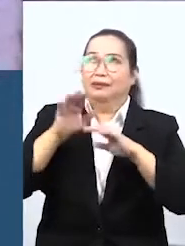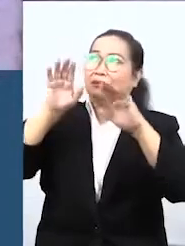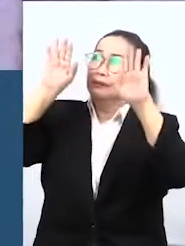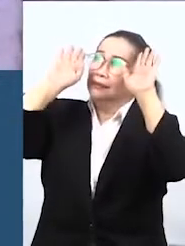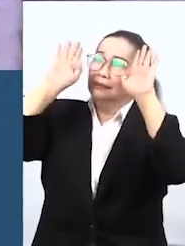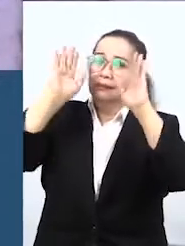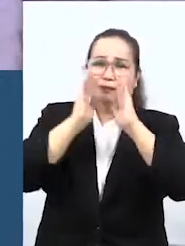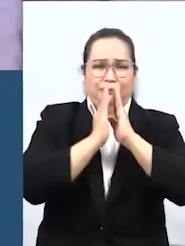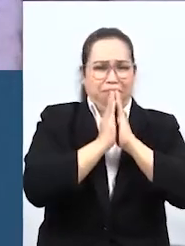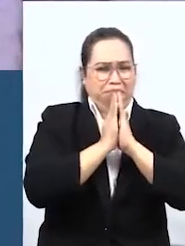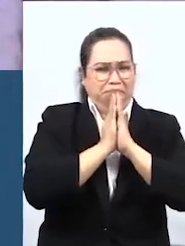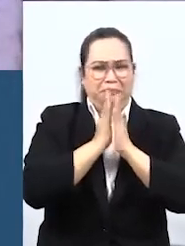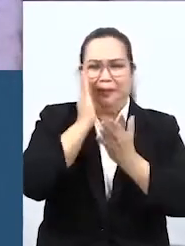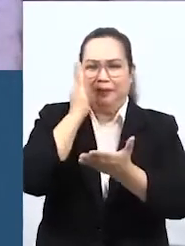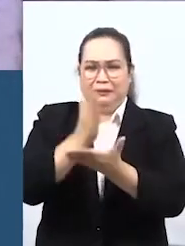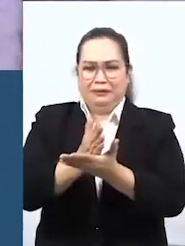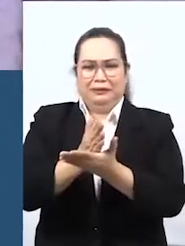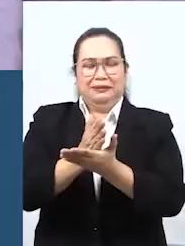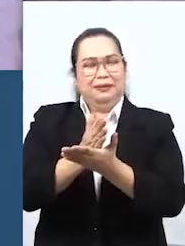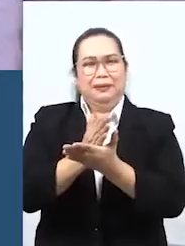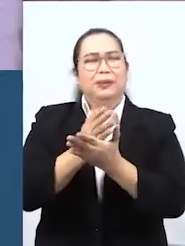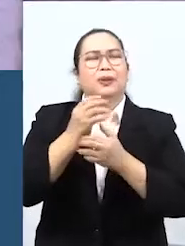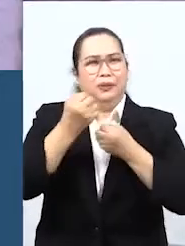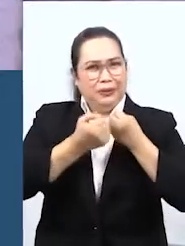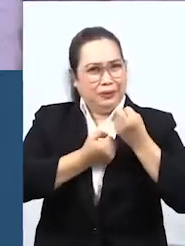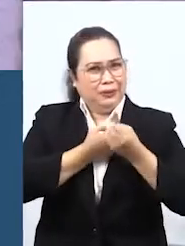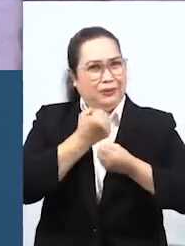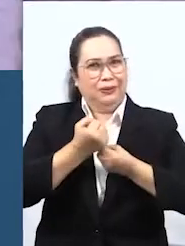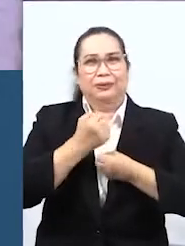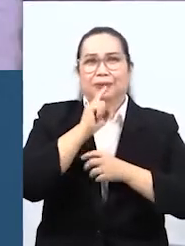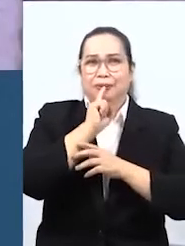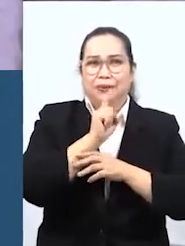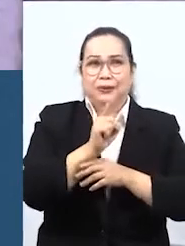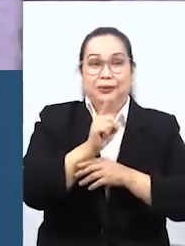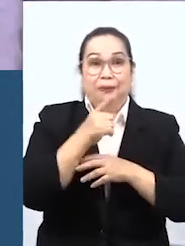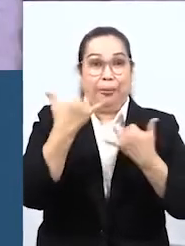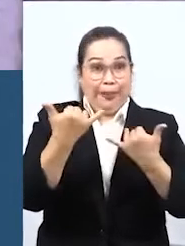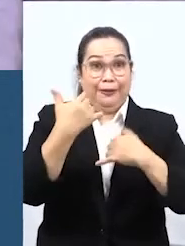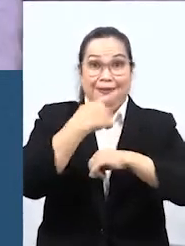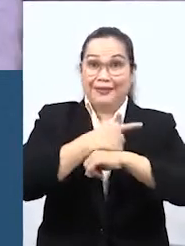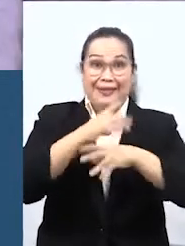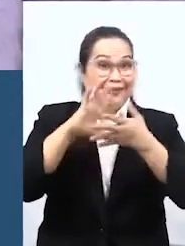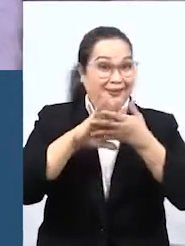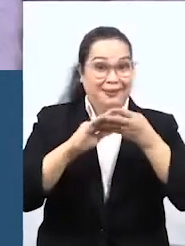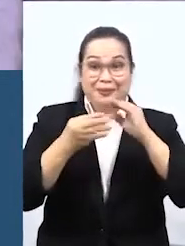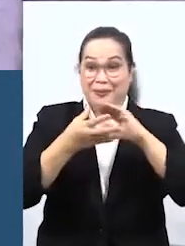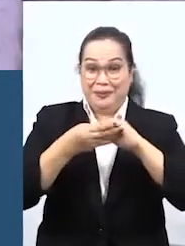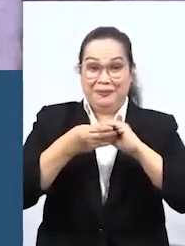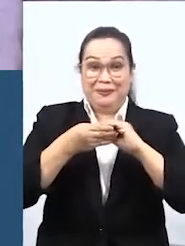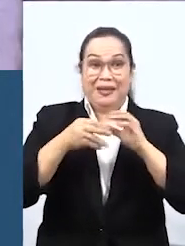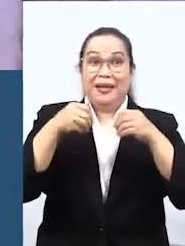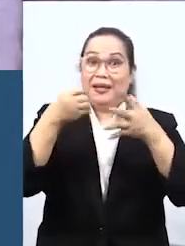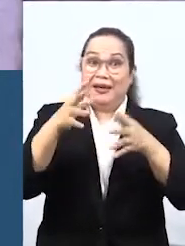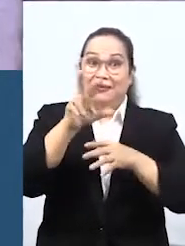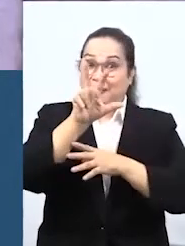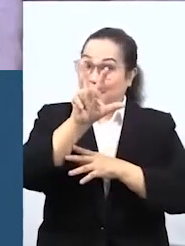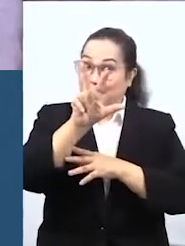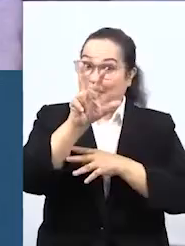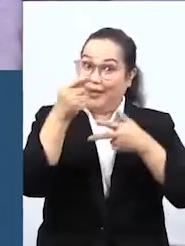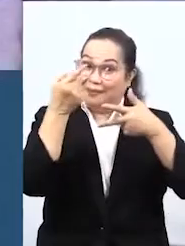praying many of us go through that struggle today's story gives us three